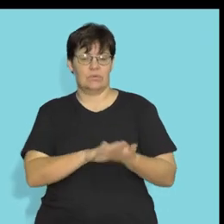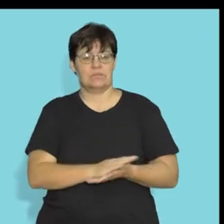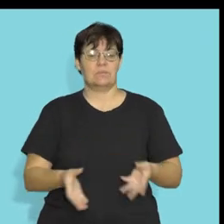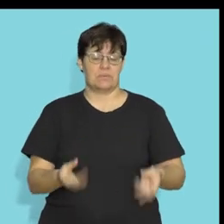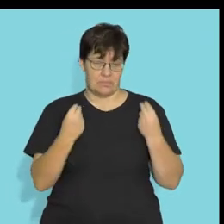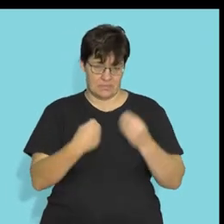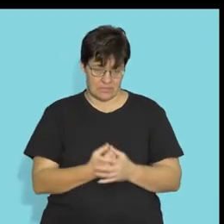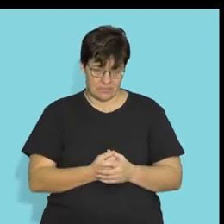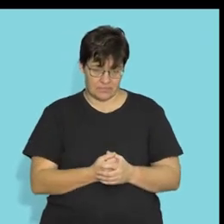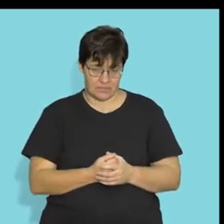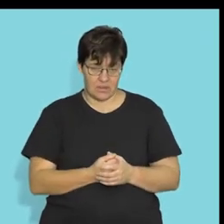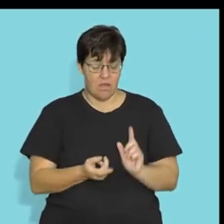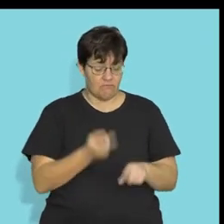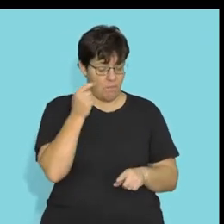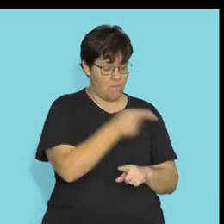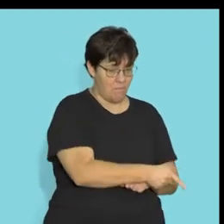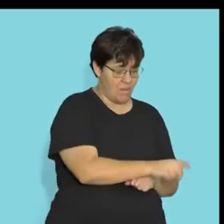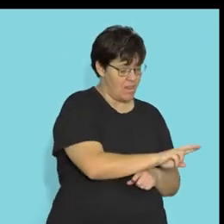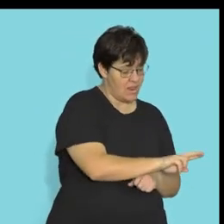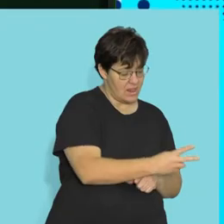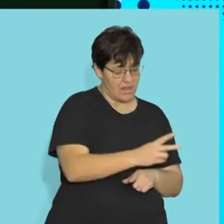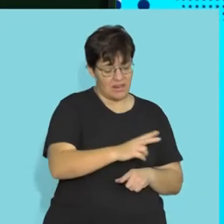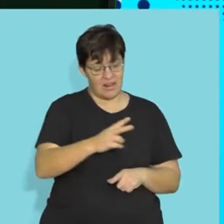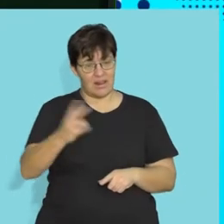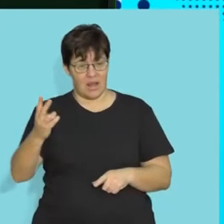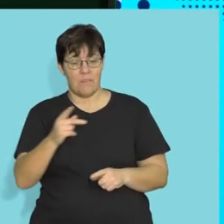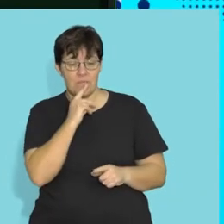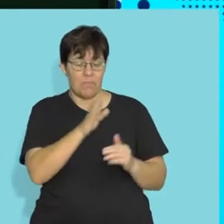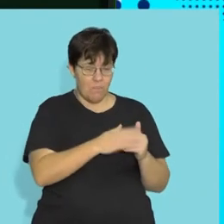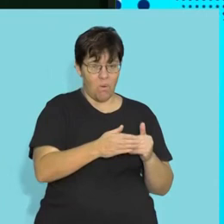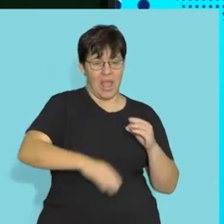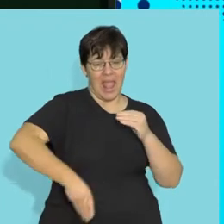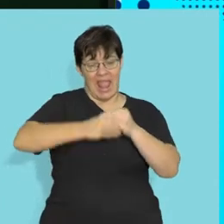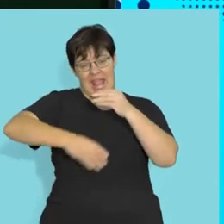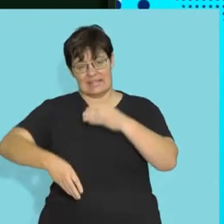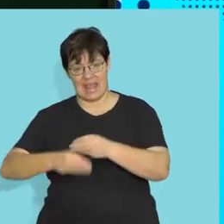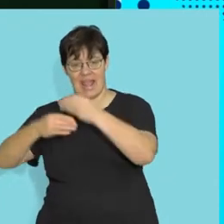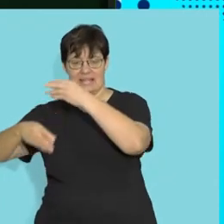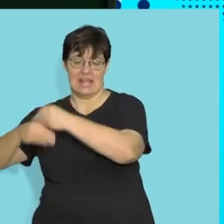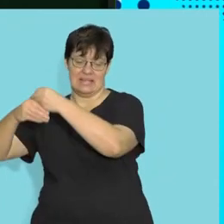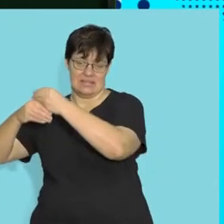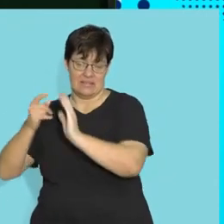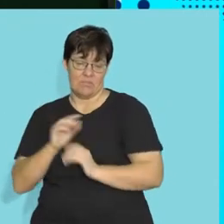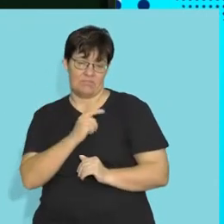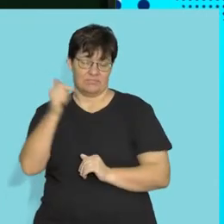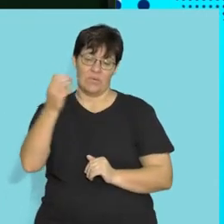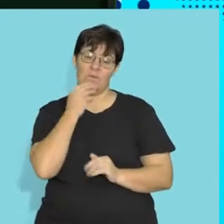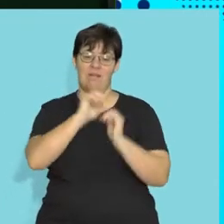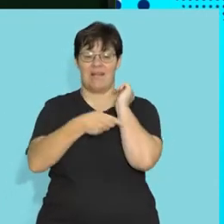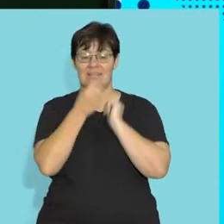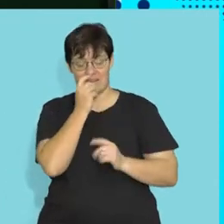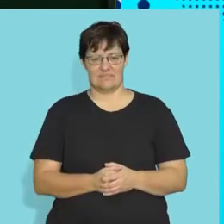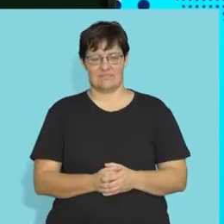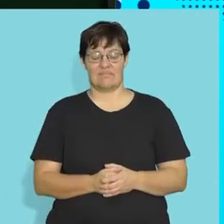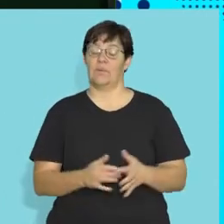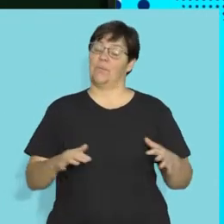a pollutant is transferred from one level to the next, becoming significantly concentrated as we move higher up in the